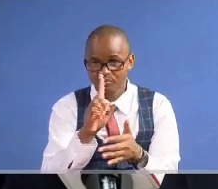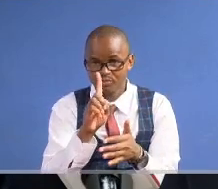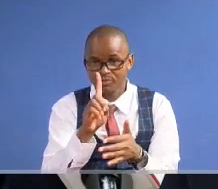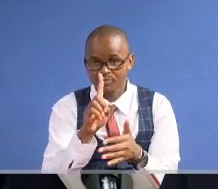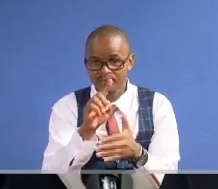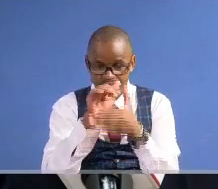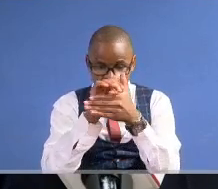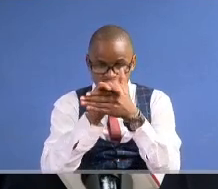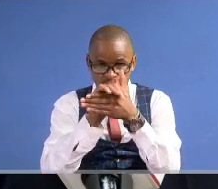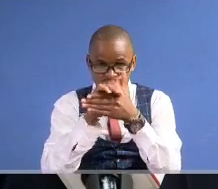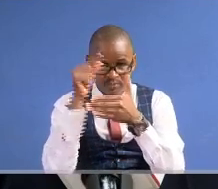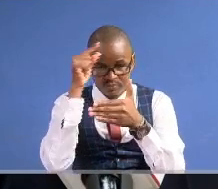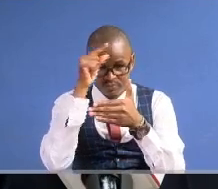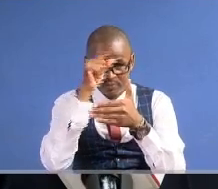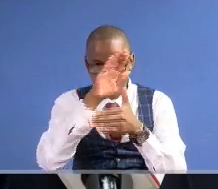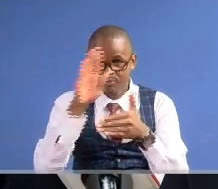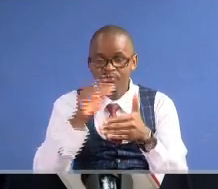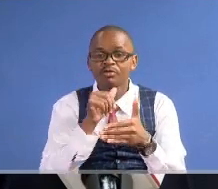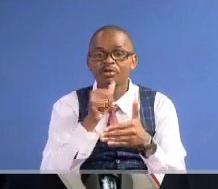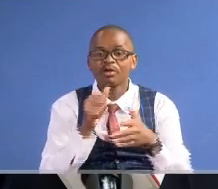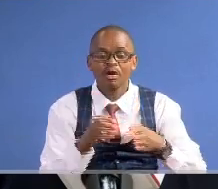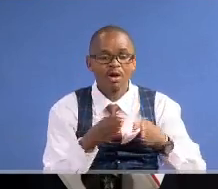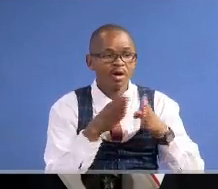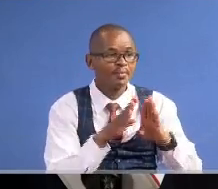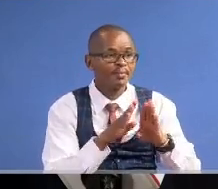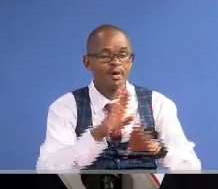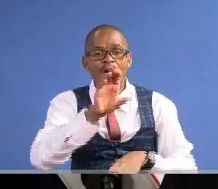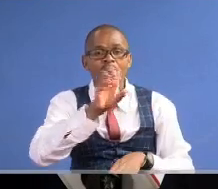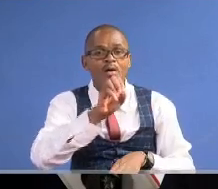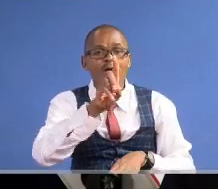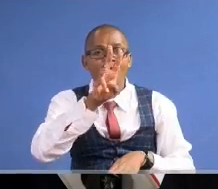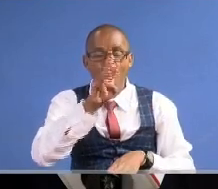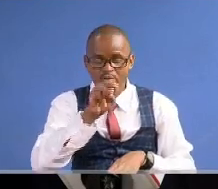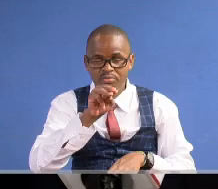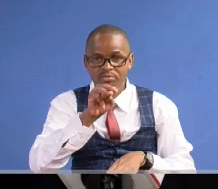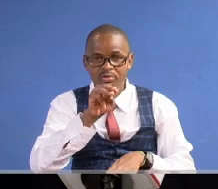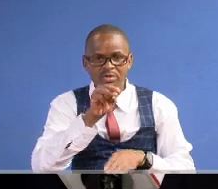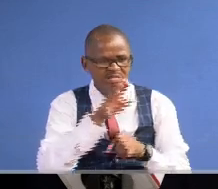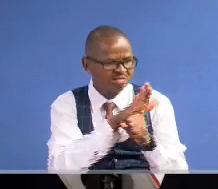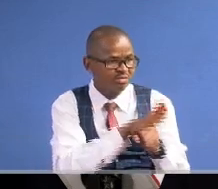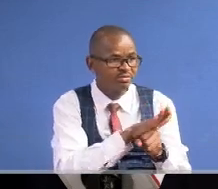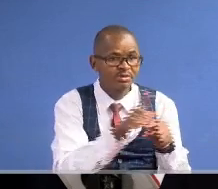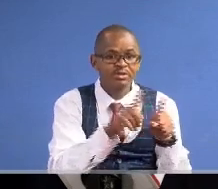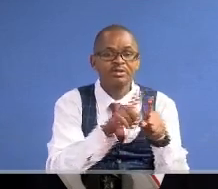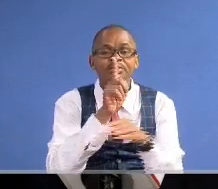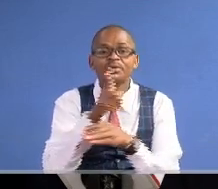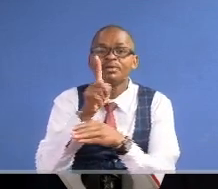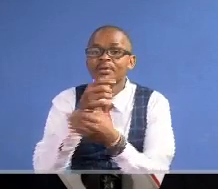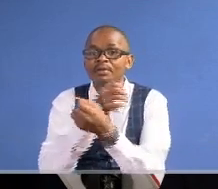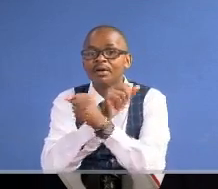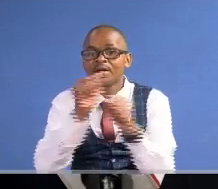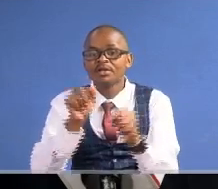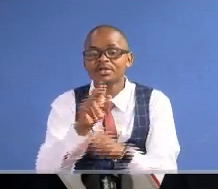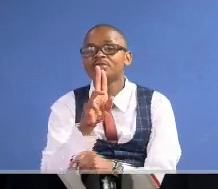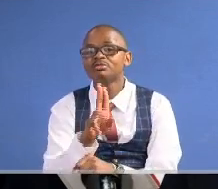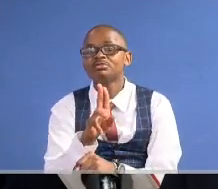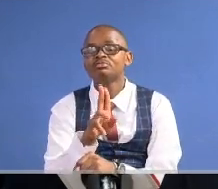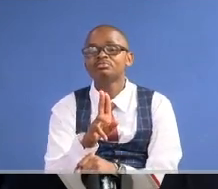as Jubilee members of parliament, we shall not allow ODM to blackmail, coerce, or threaten President Uhuru